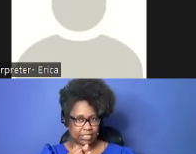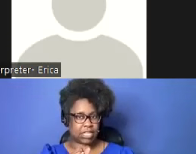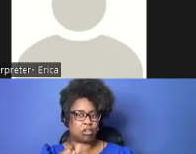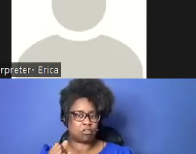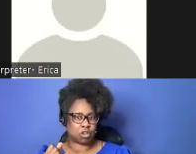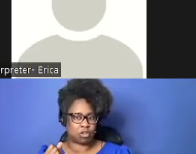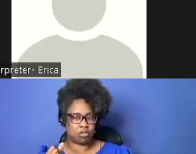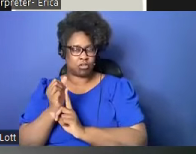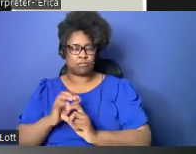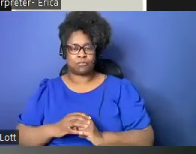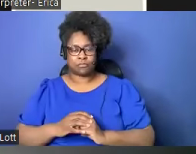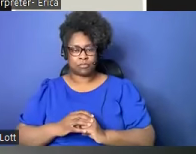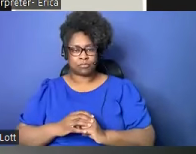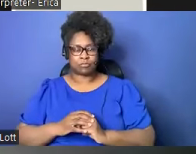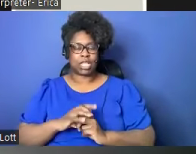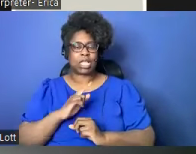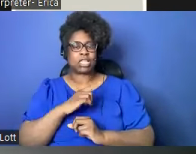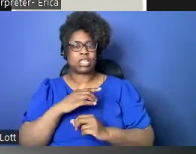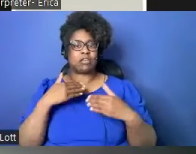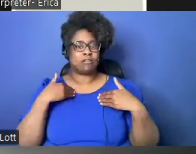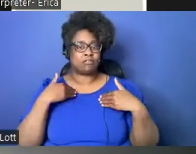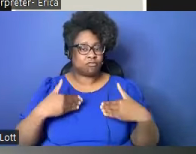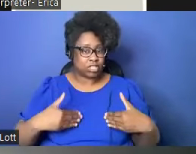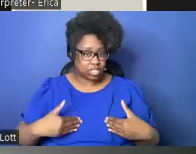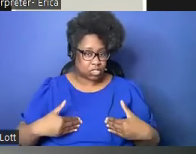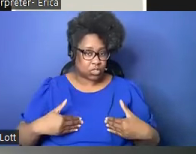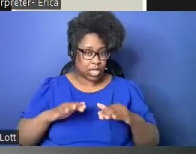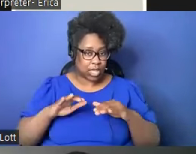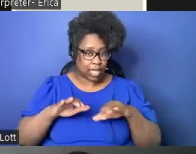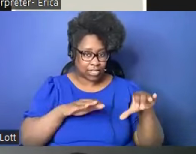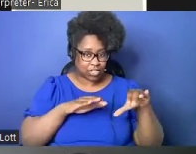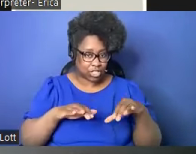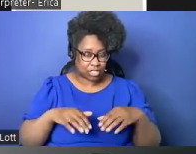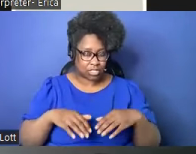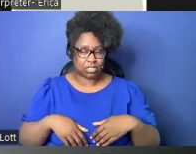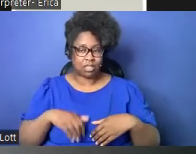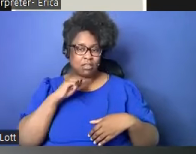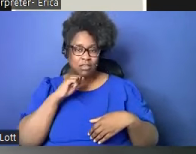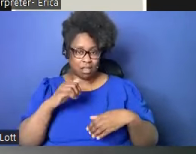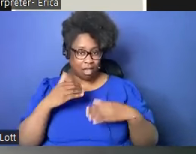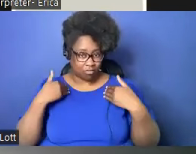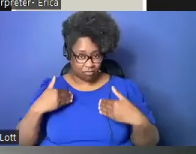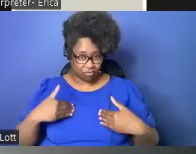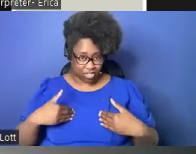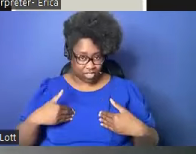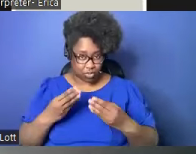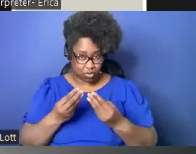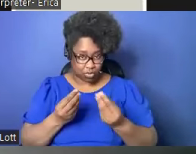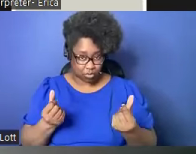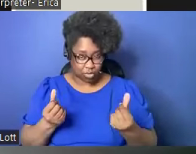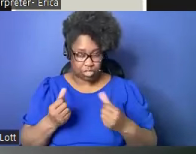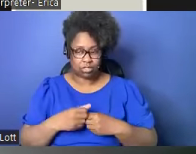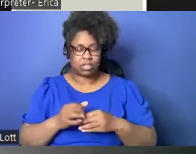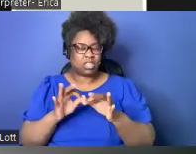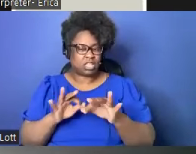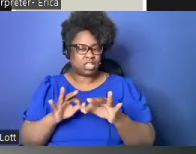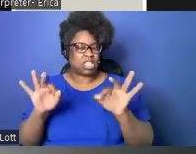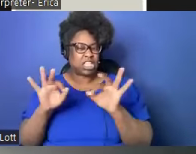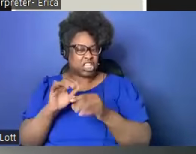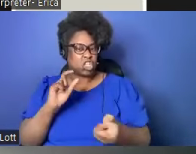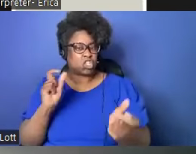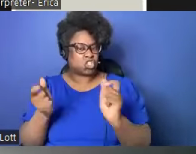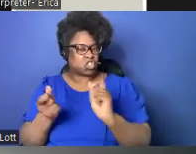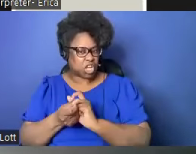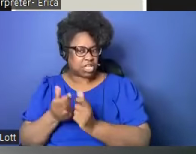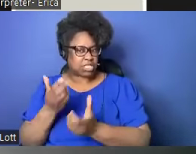about its physical actions, non-physical solutions, and some key changes that may result. So first, a